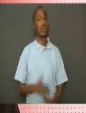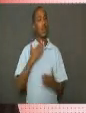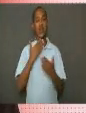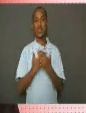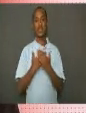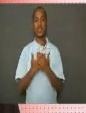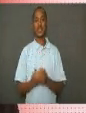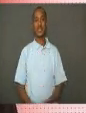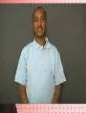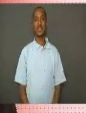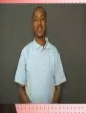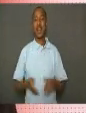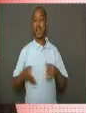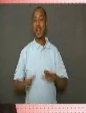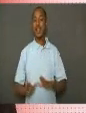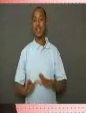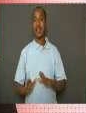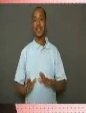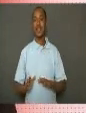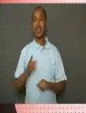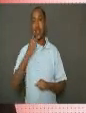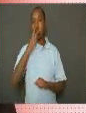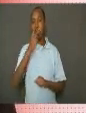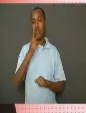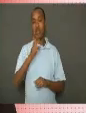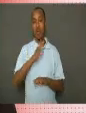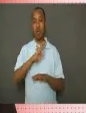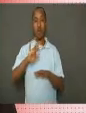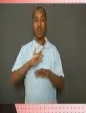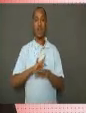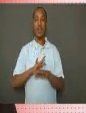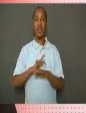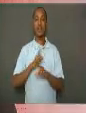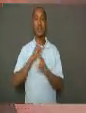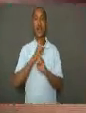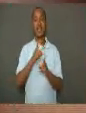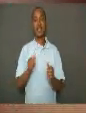Good. Let us go over the answers together.